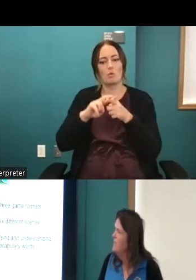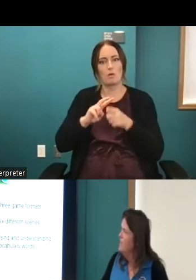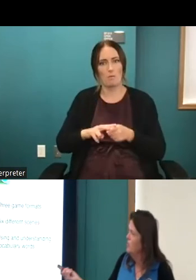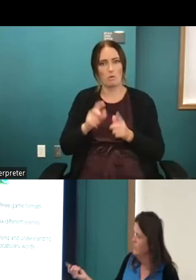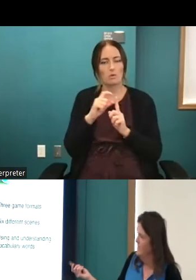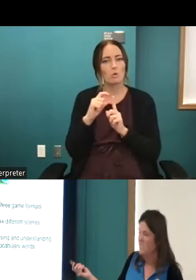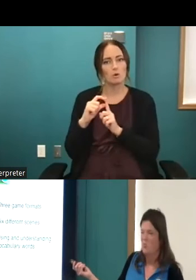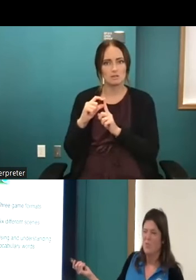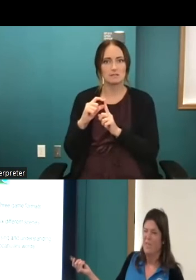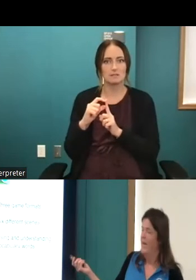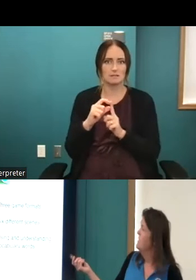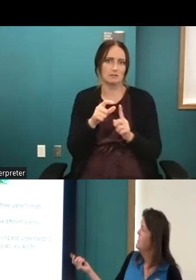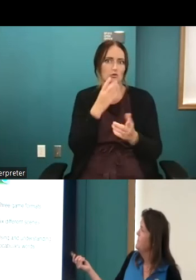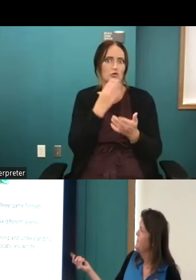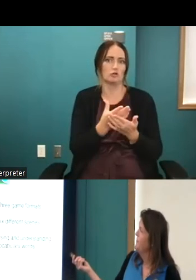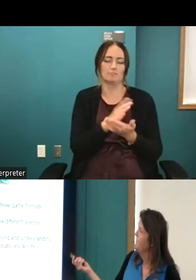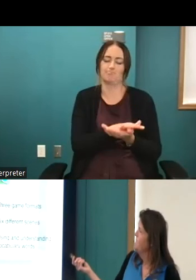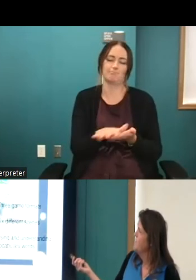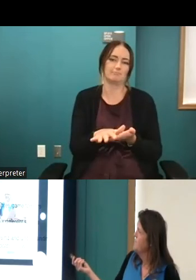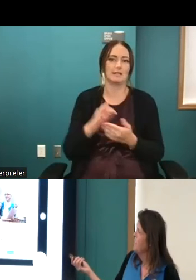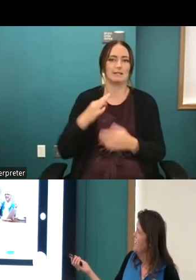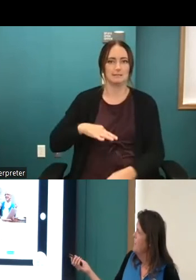and groups like this is really nice.